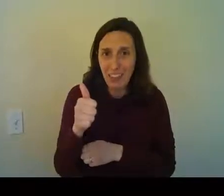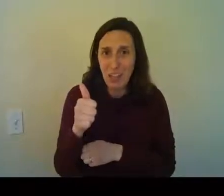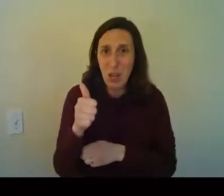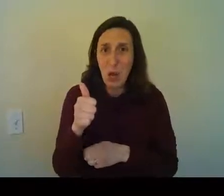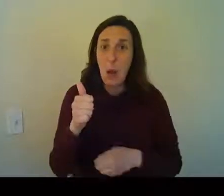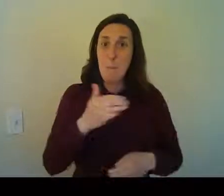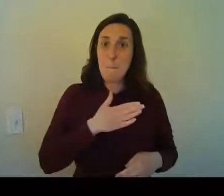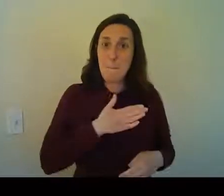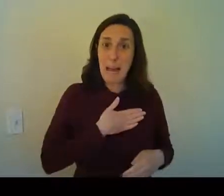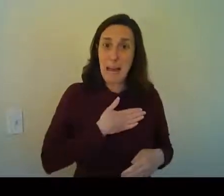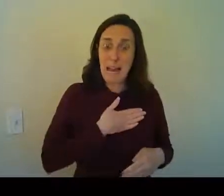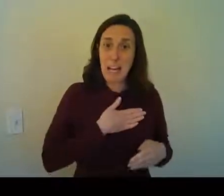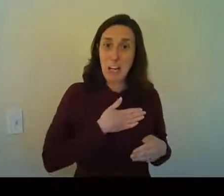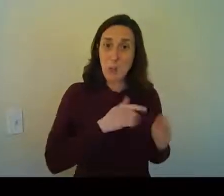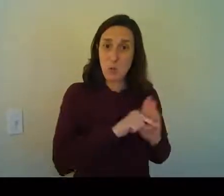the 12th.